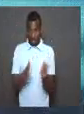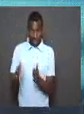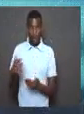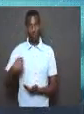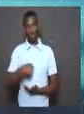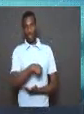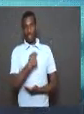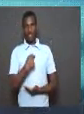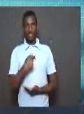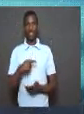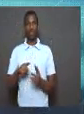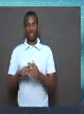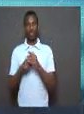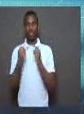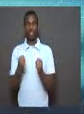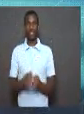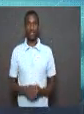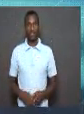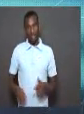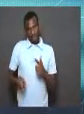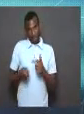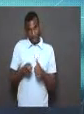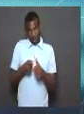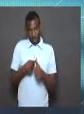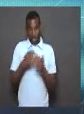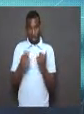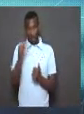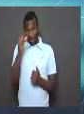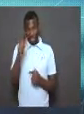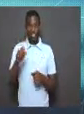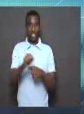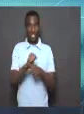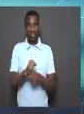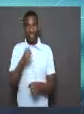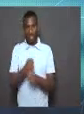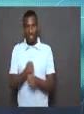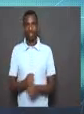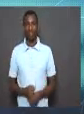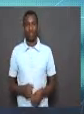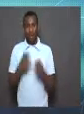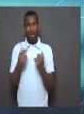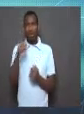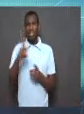First, let us do a review activity. Can you define entropy?